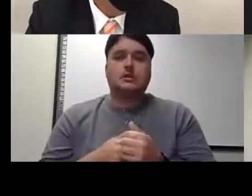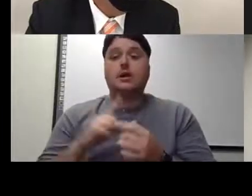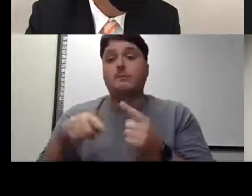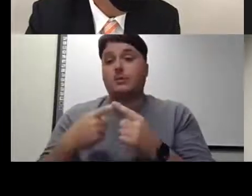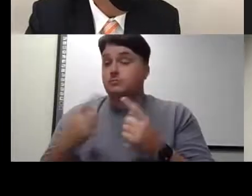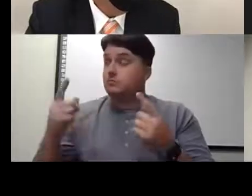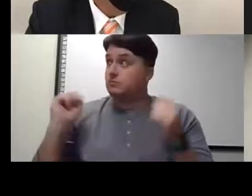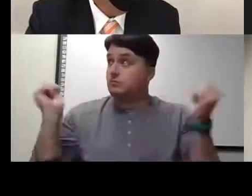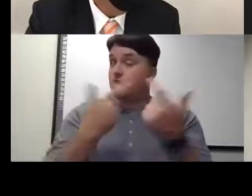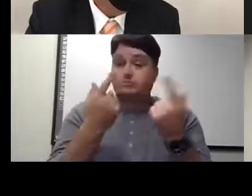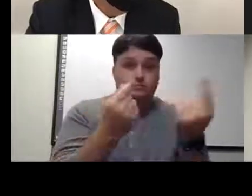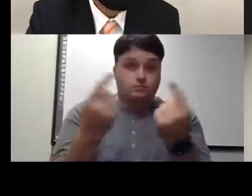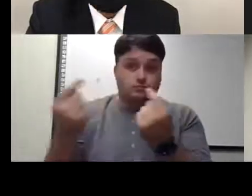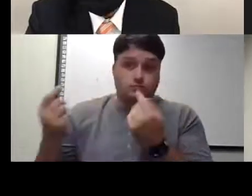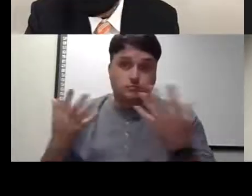doing.